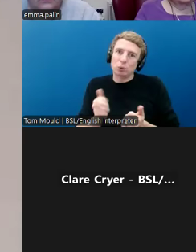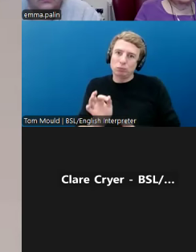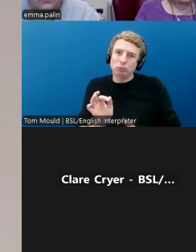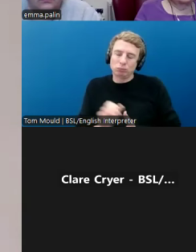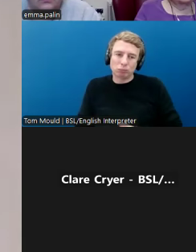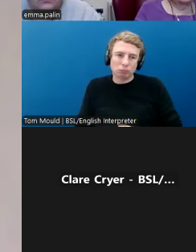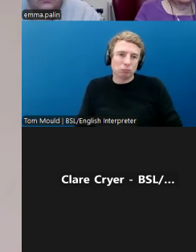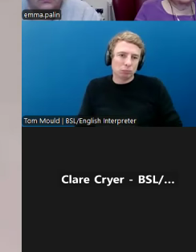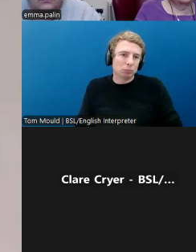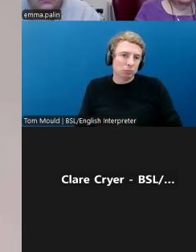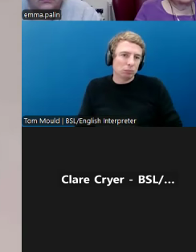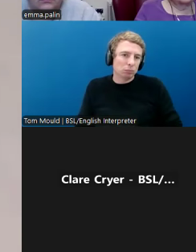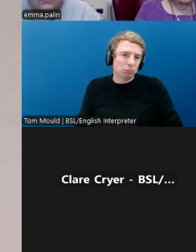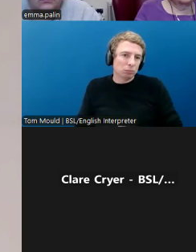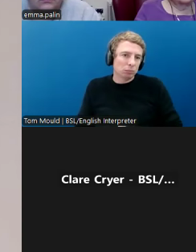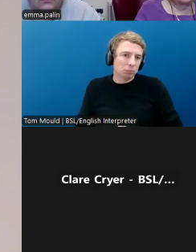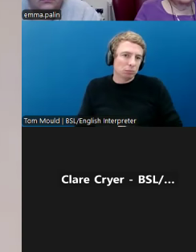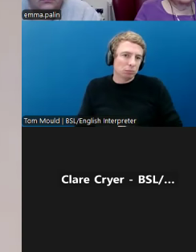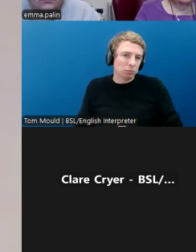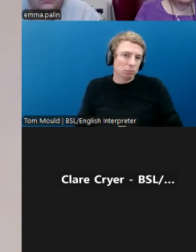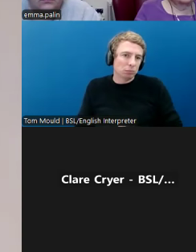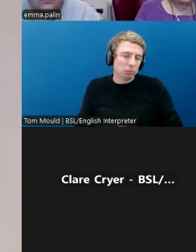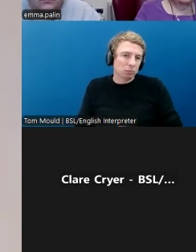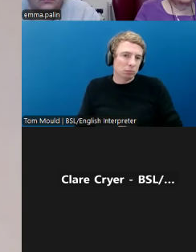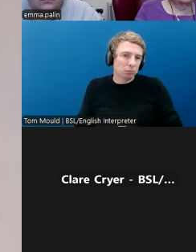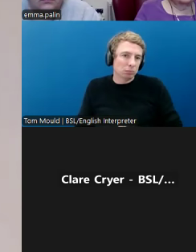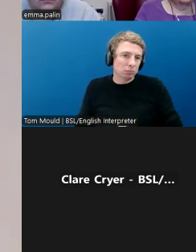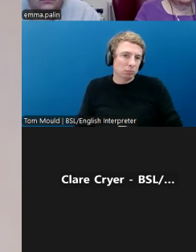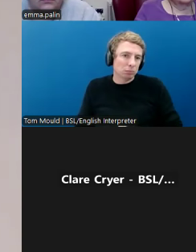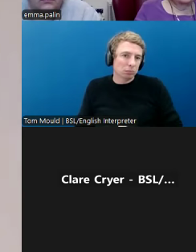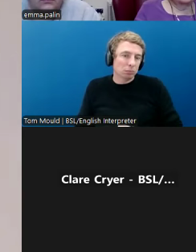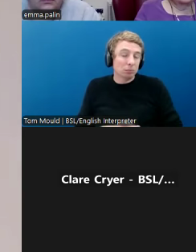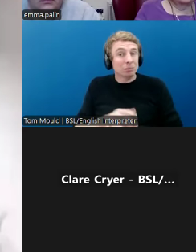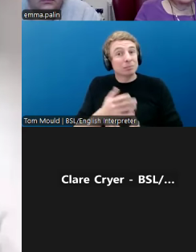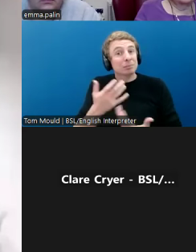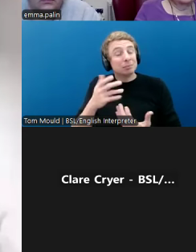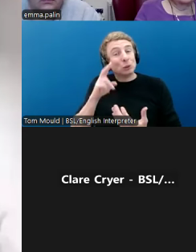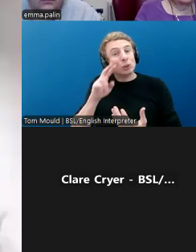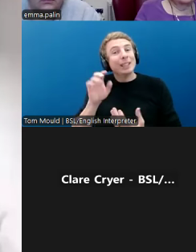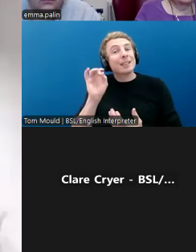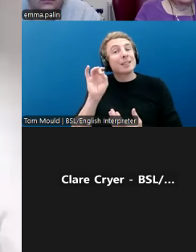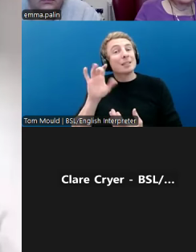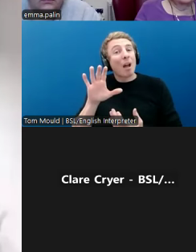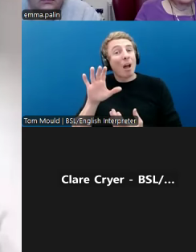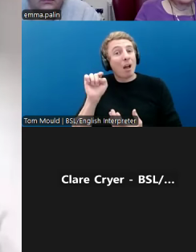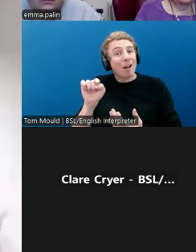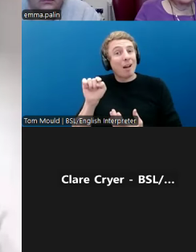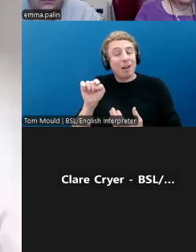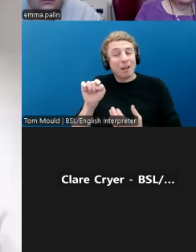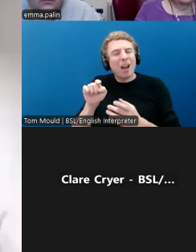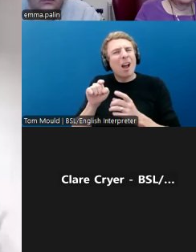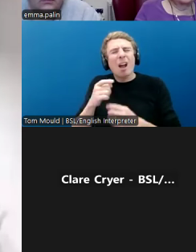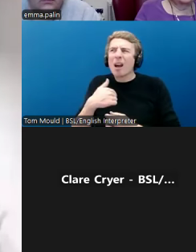And look at that star there in front of the kiln. Reminds me of the Star of David. It's beautiful.